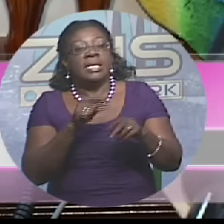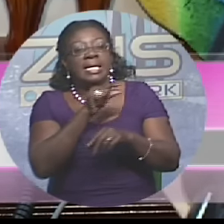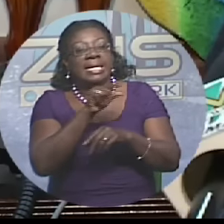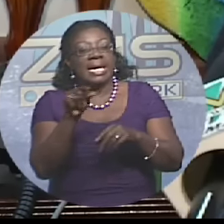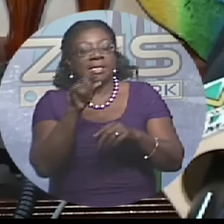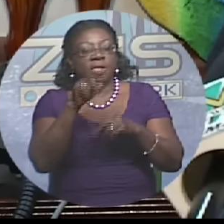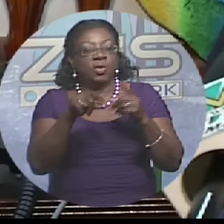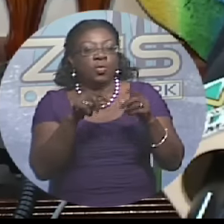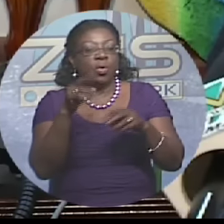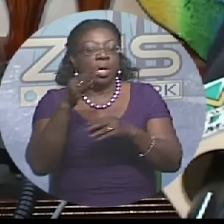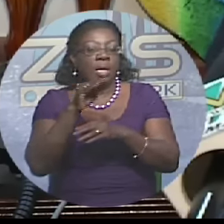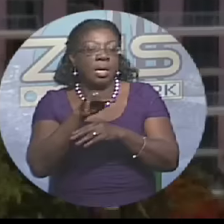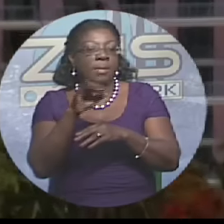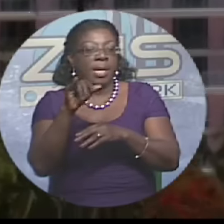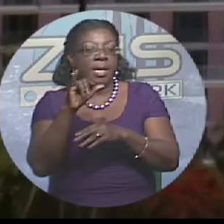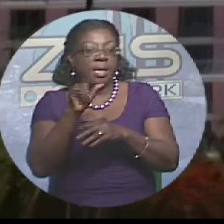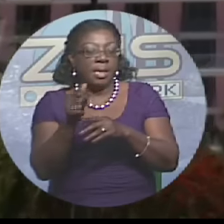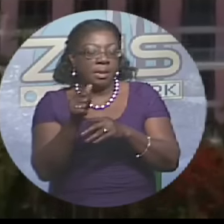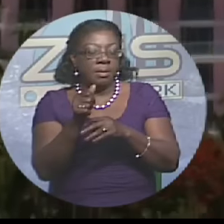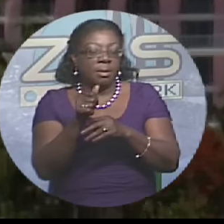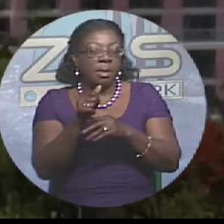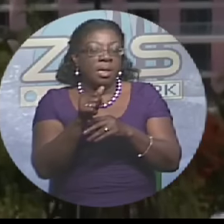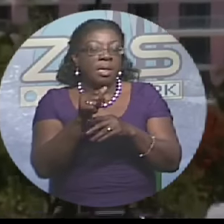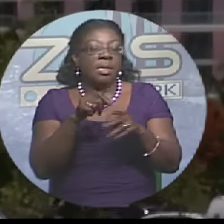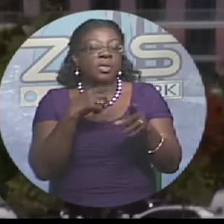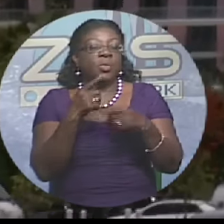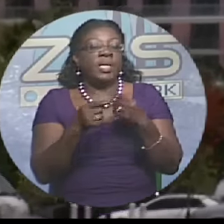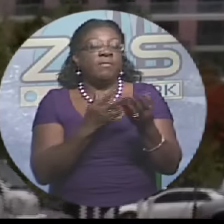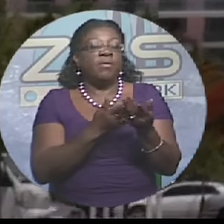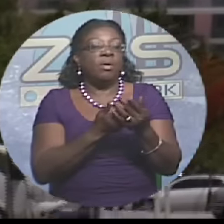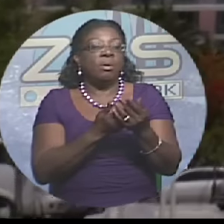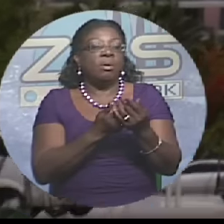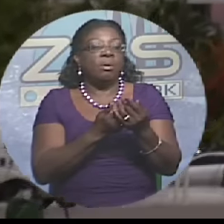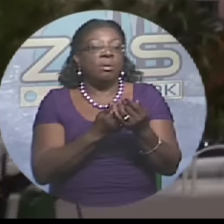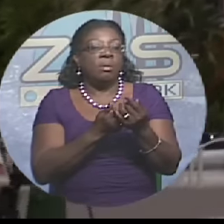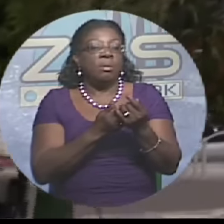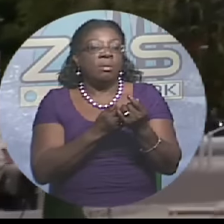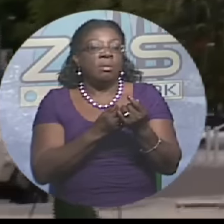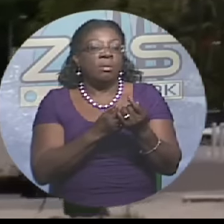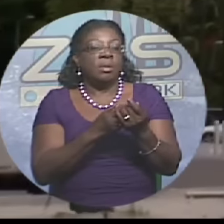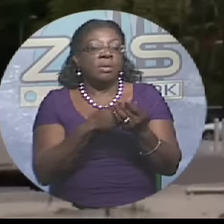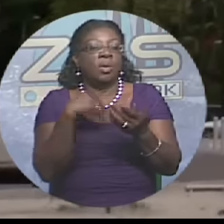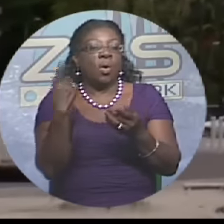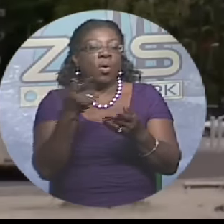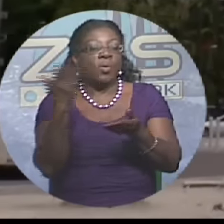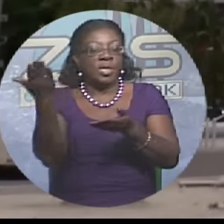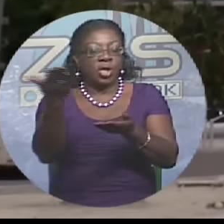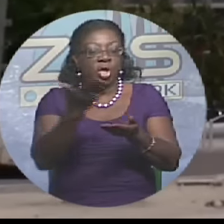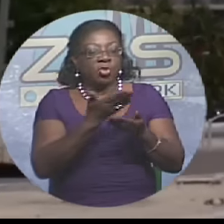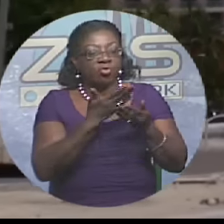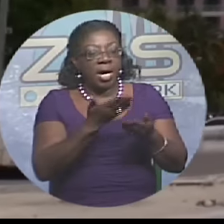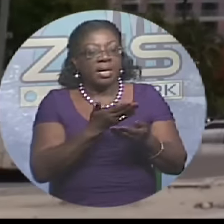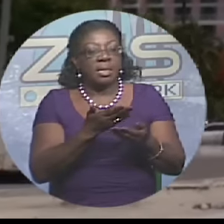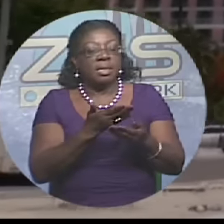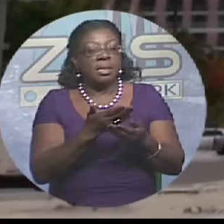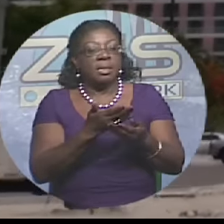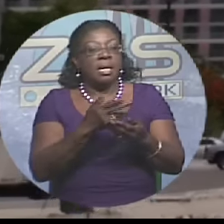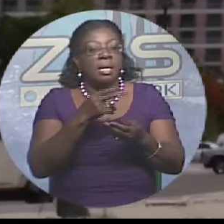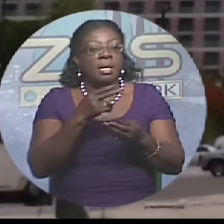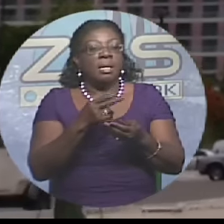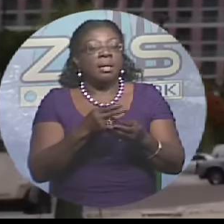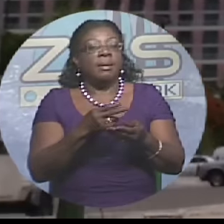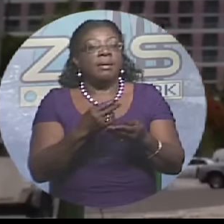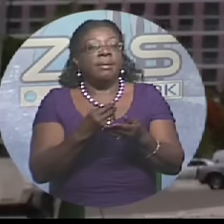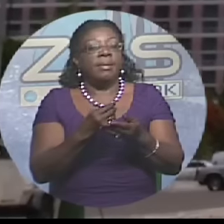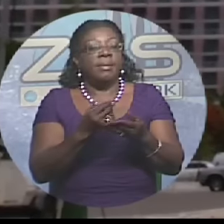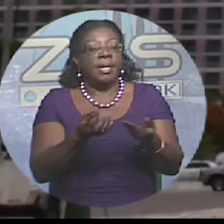In fact, Nazarian went further and outlined that the high-end SLS brand will, in his view, always attract high-end clientele who travel not necessarily